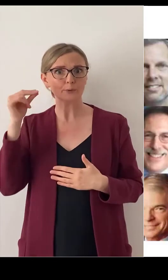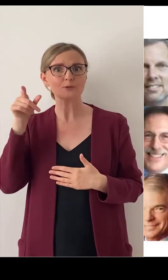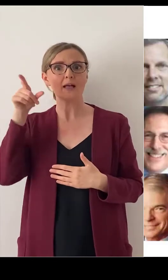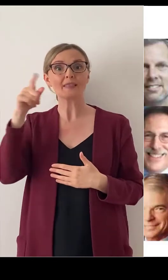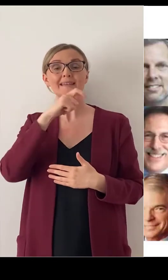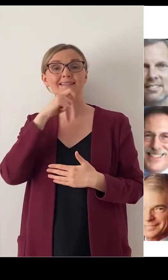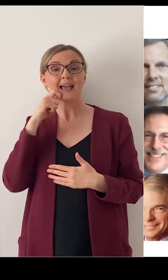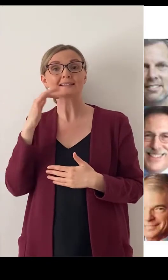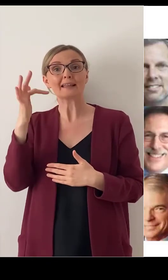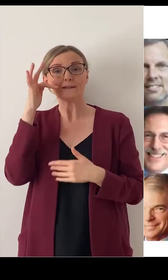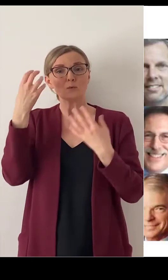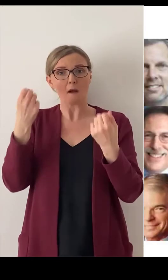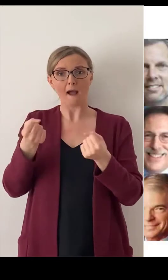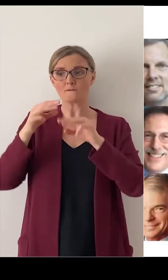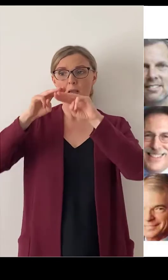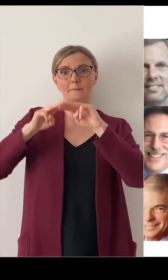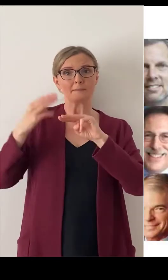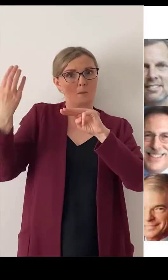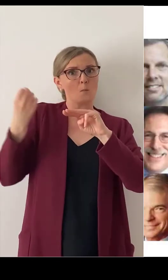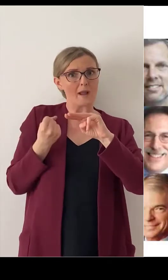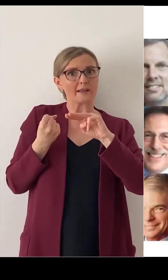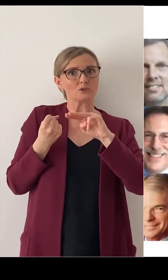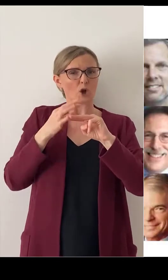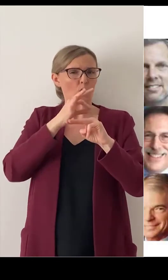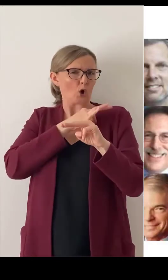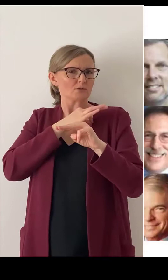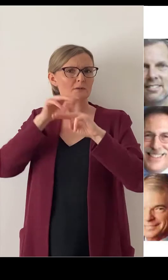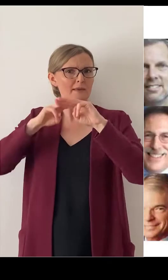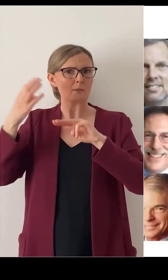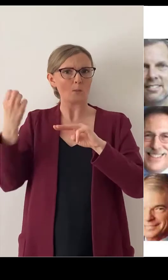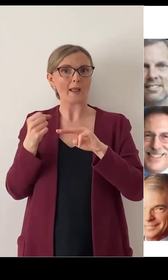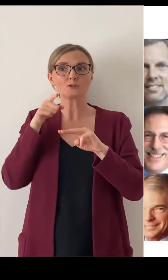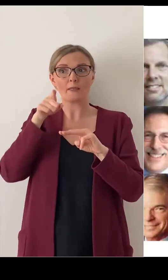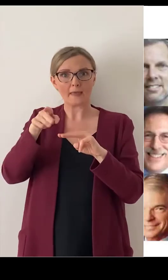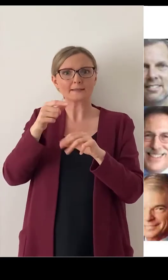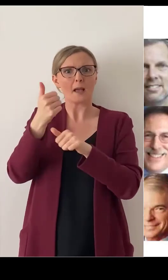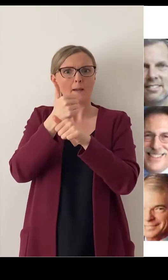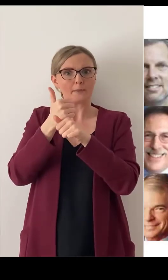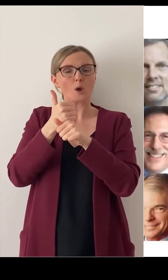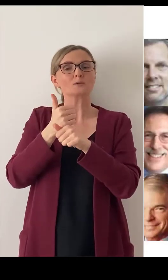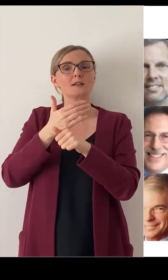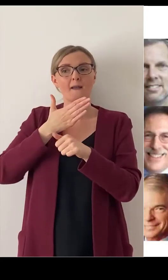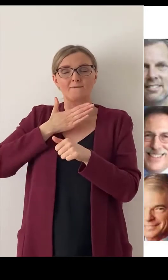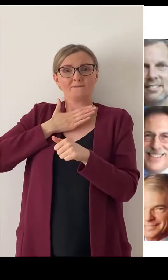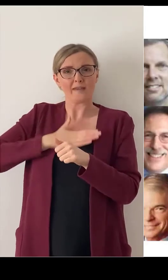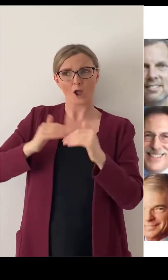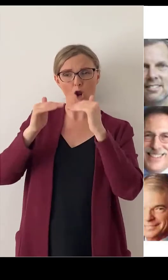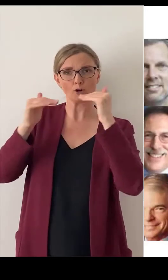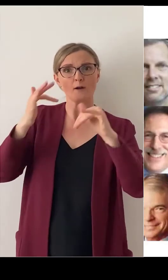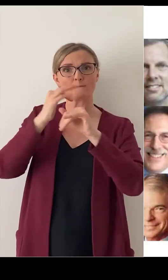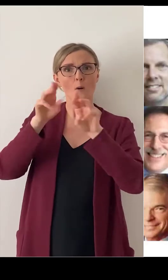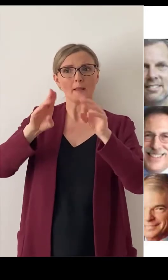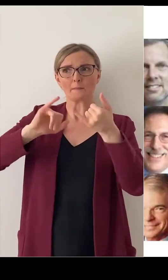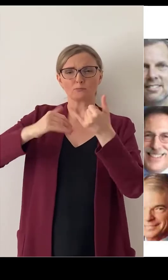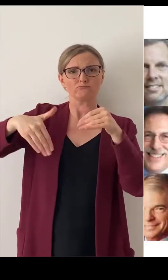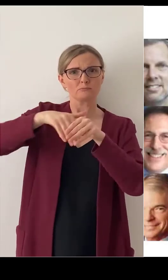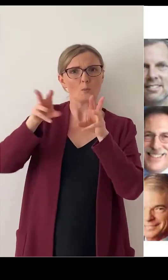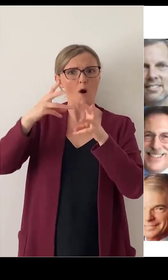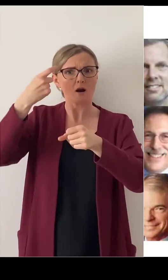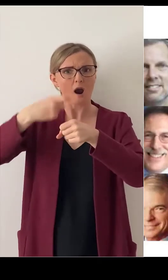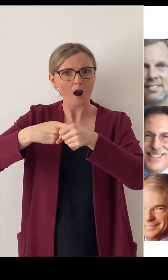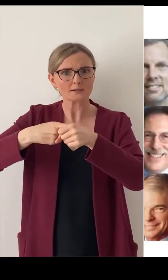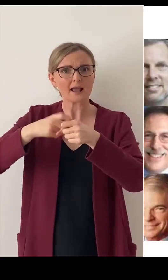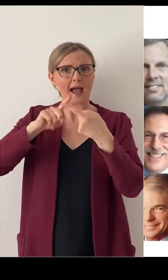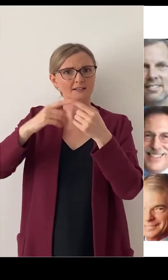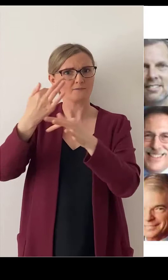wage is not only a matter of basic fairness for hardworking families, it is also good for economic